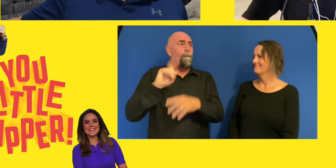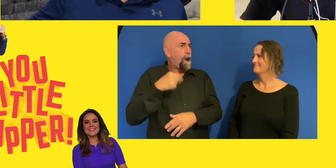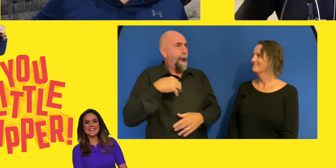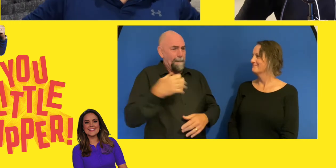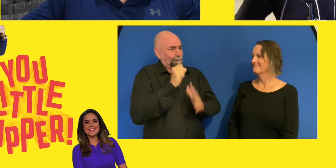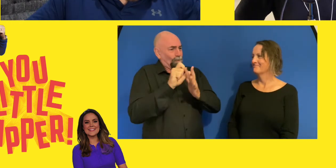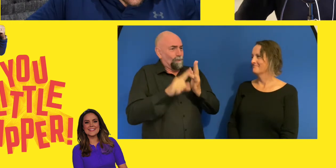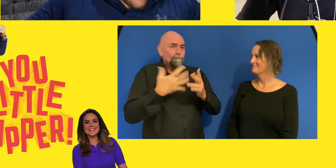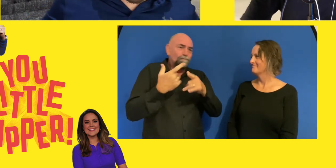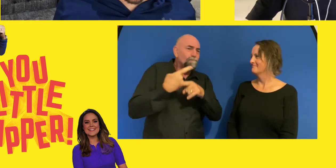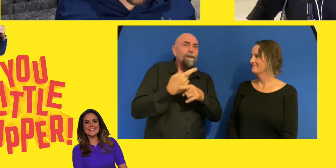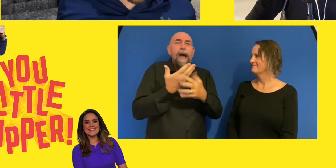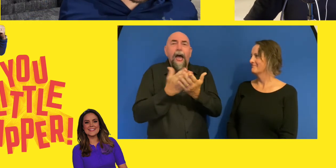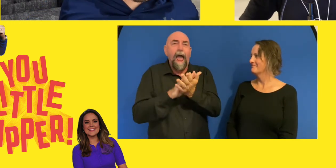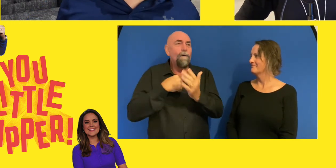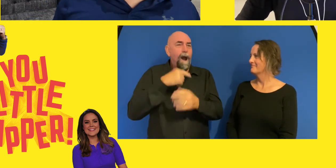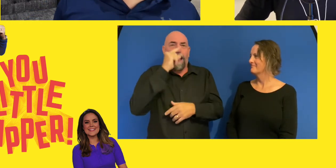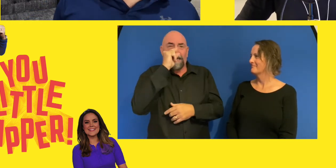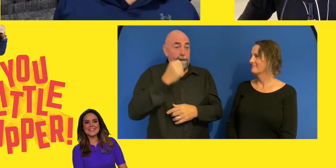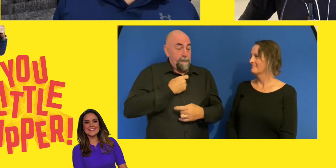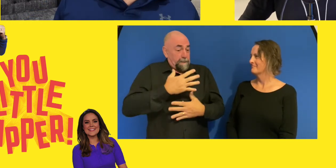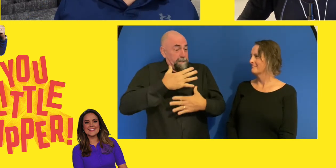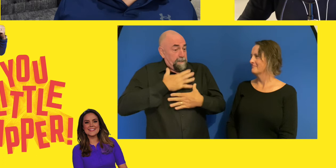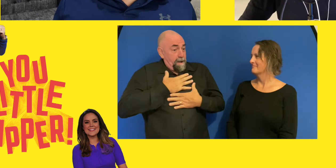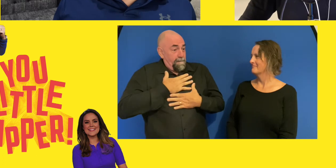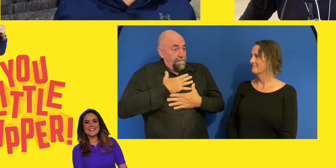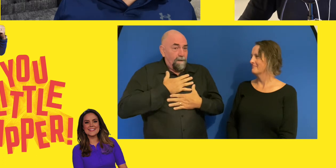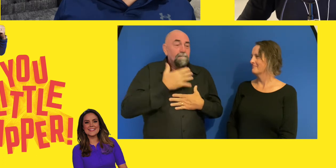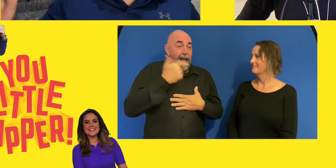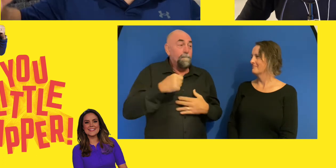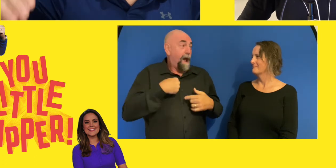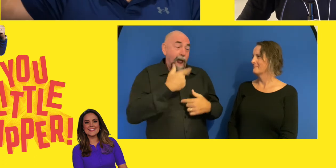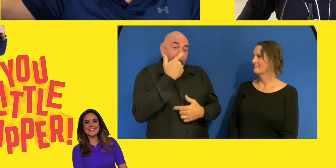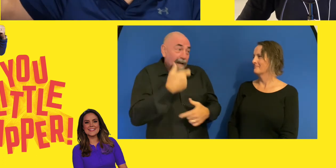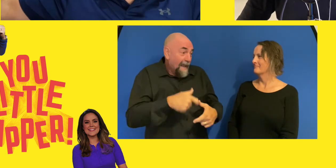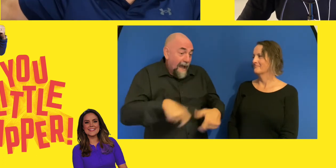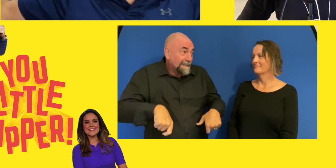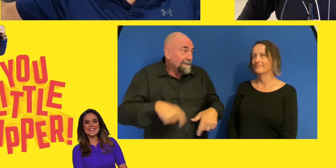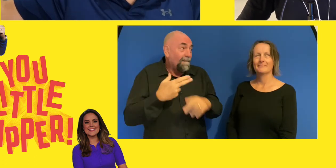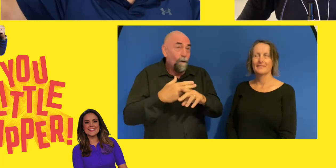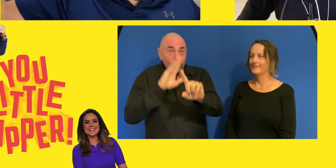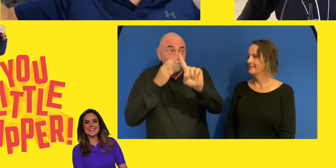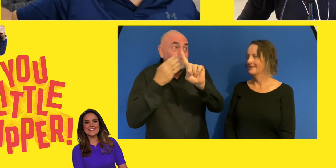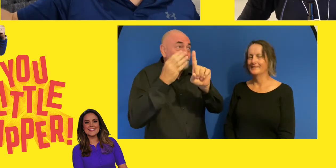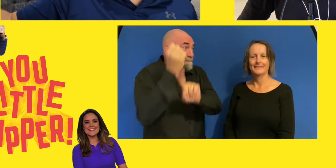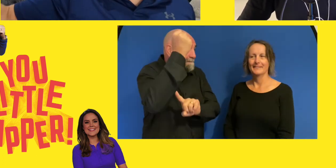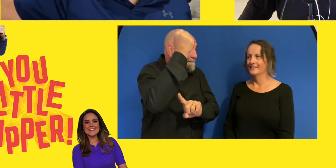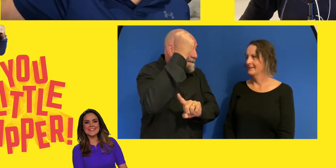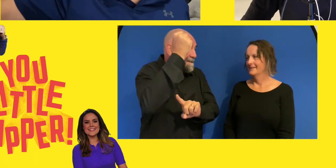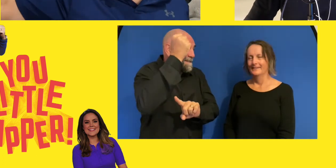So I do whatever I've got to do to see how I can get myself and those lucky